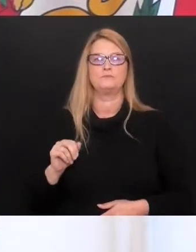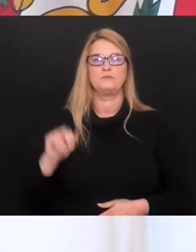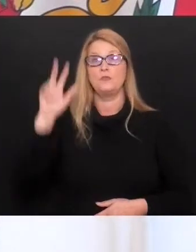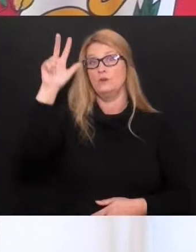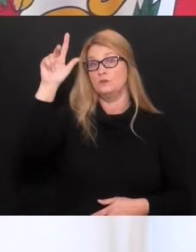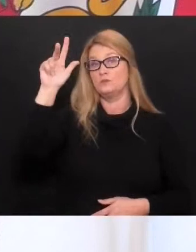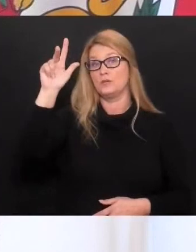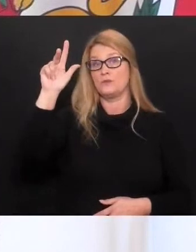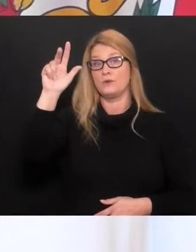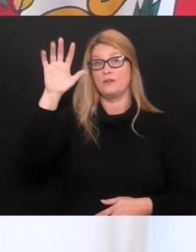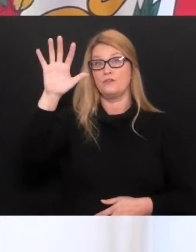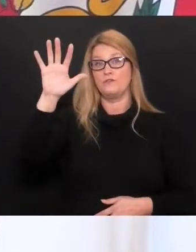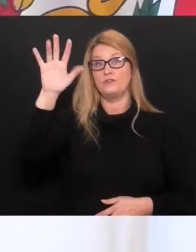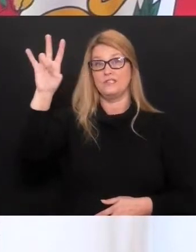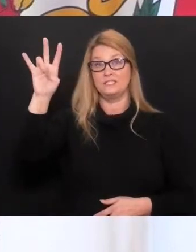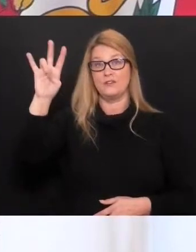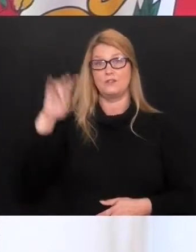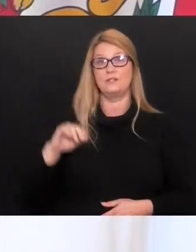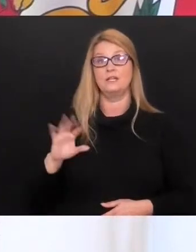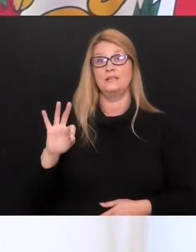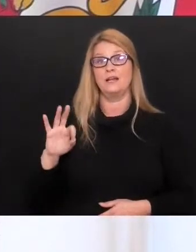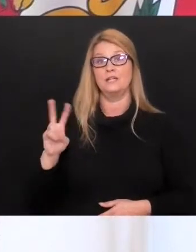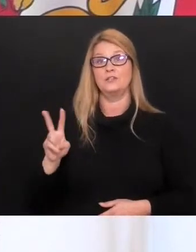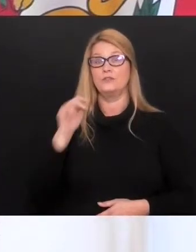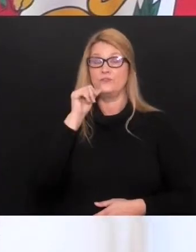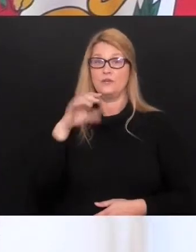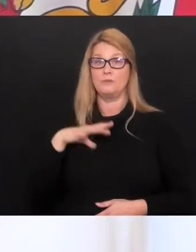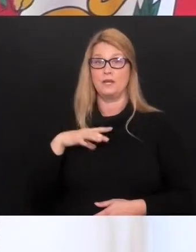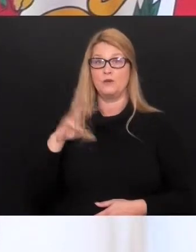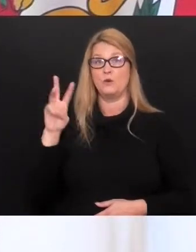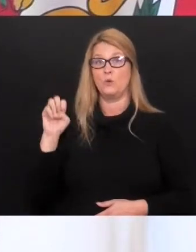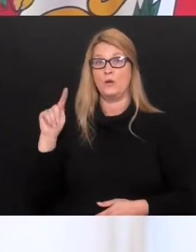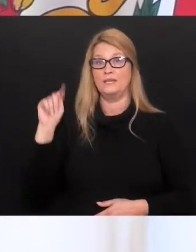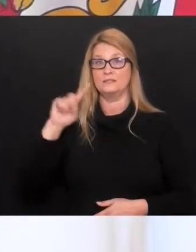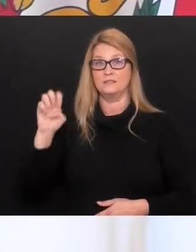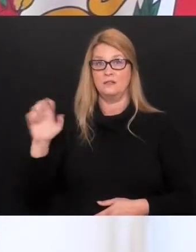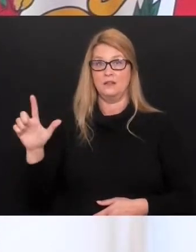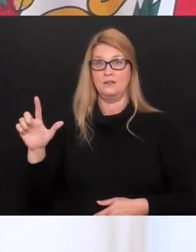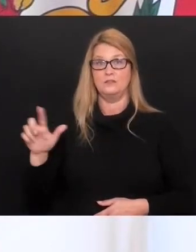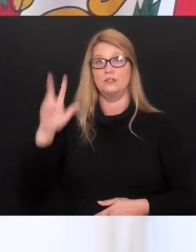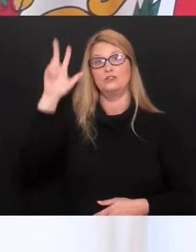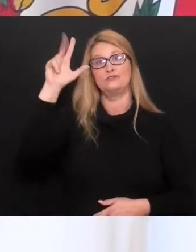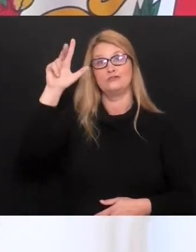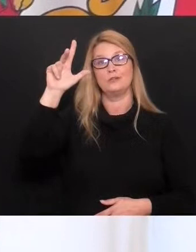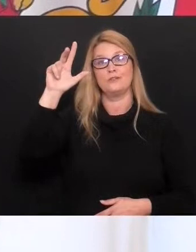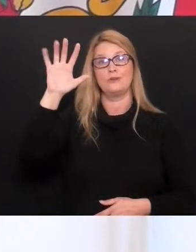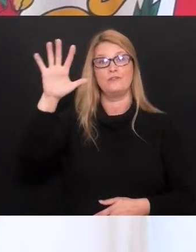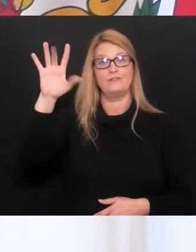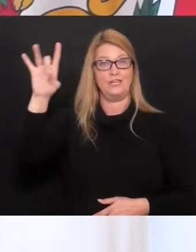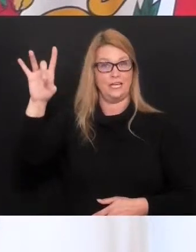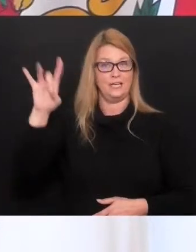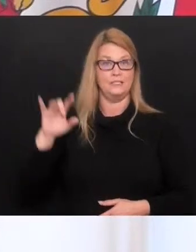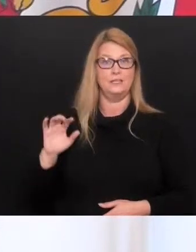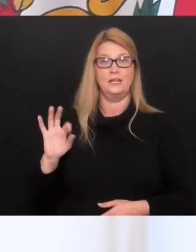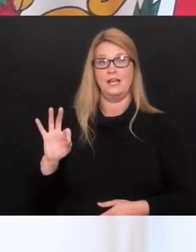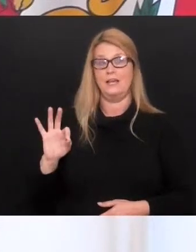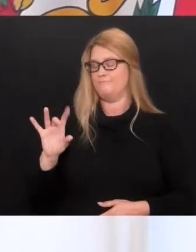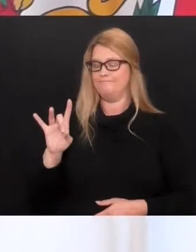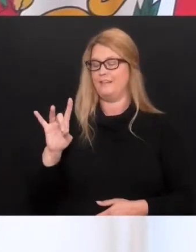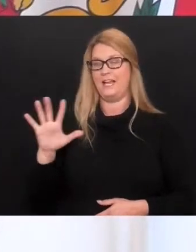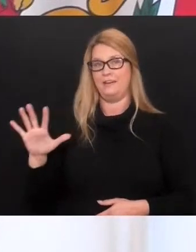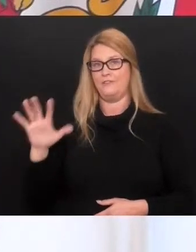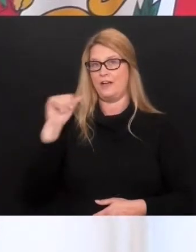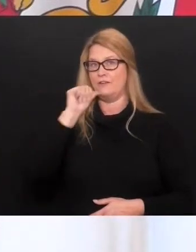Our 2,357th death, a 92-year-old female from Wetzel County. Our 2,358th death, an